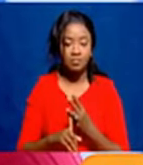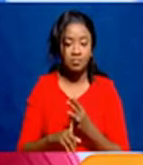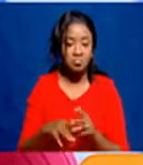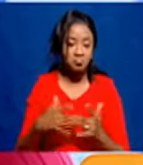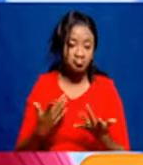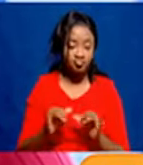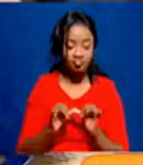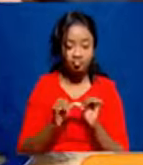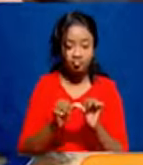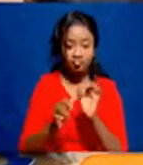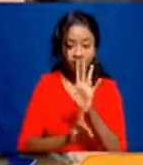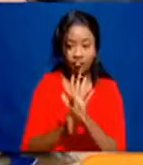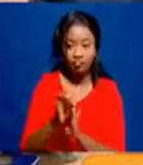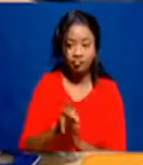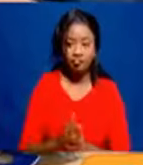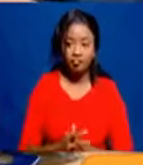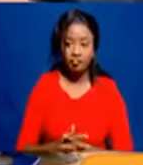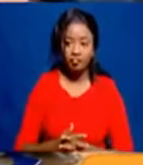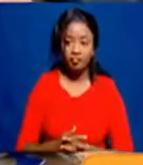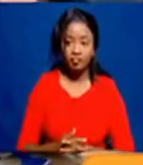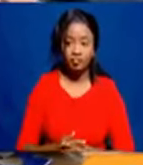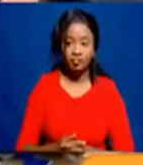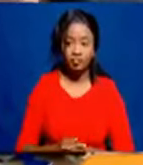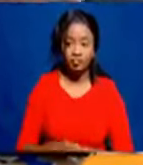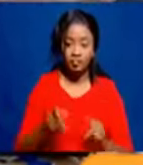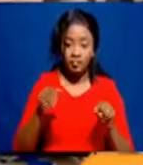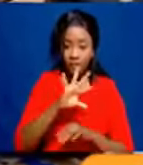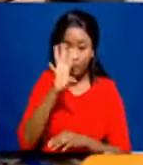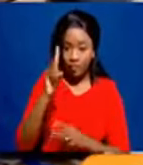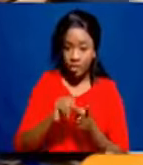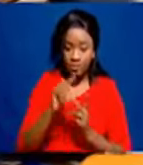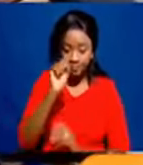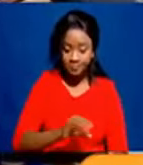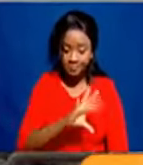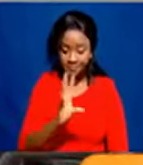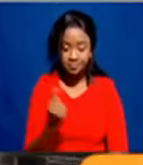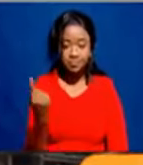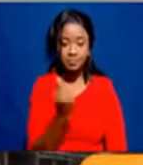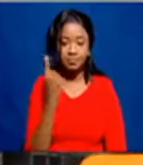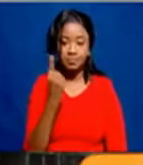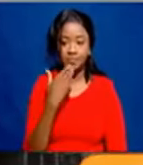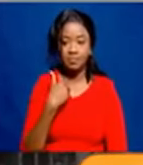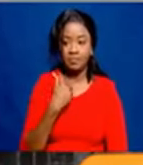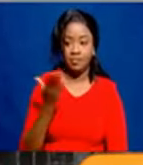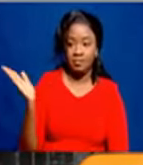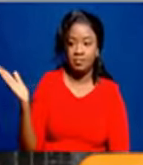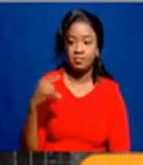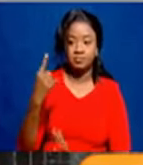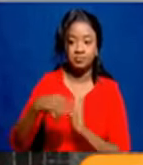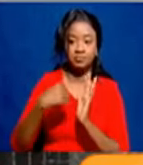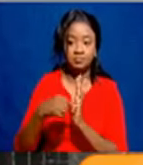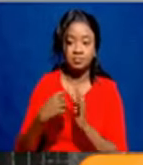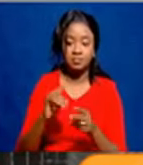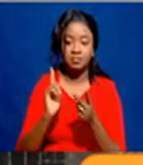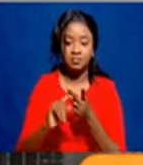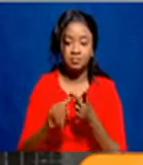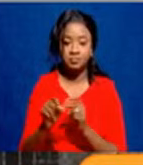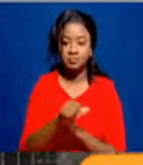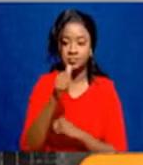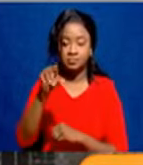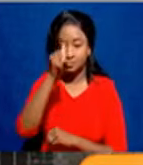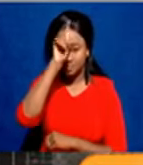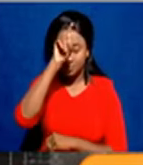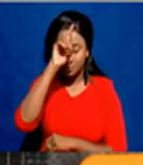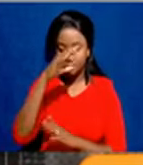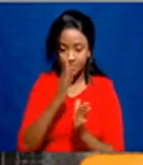or sustainable development. Barani Afrika, Afrika Kusini pekee ndio iliyo na kawi ya nuklia. Misri inajenga viwanda vitatu